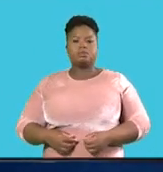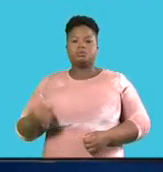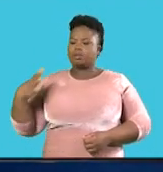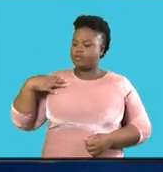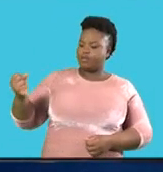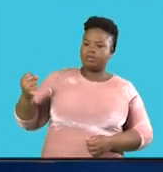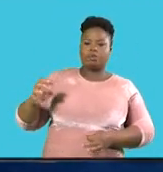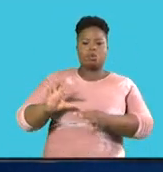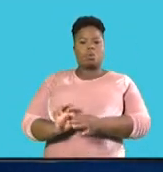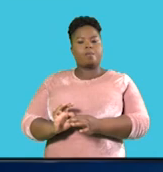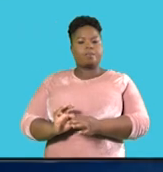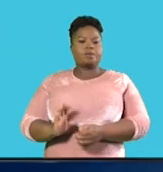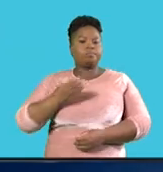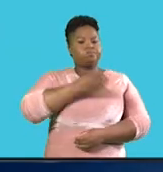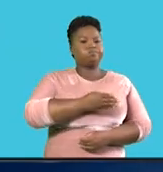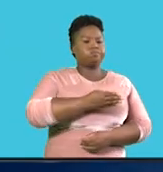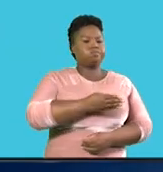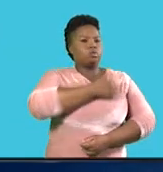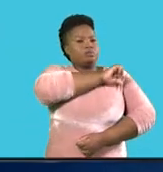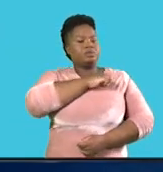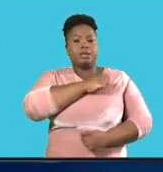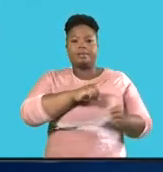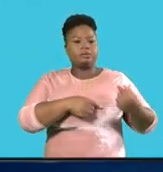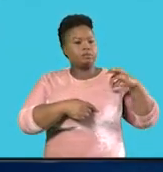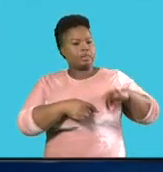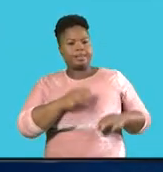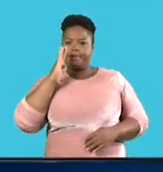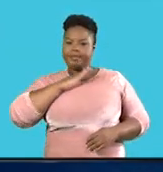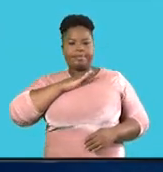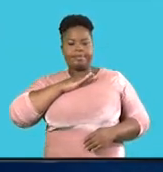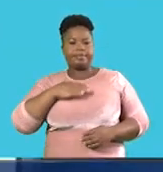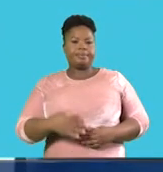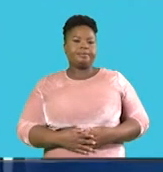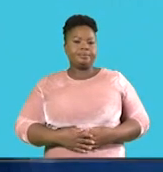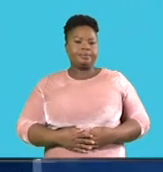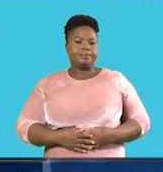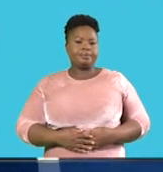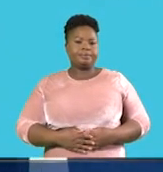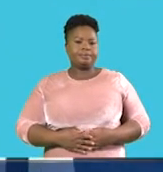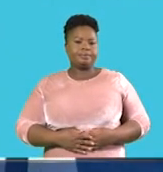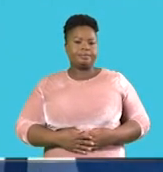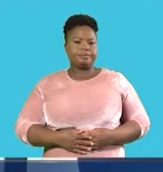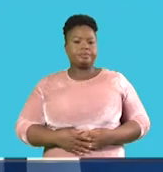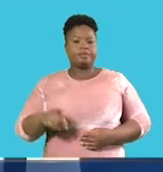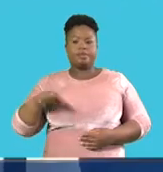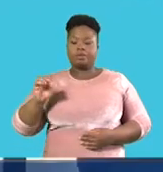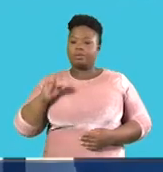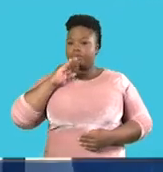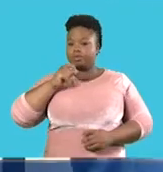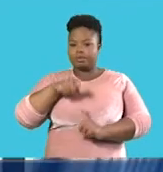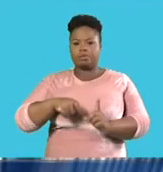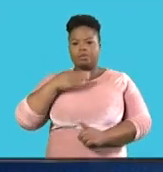endlini bona. Bengisa sibhedlela bengangiholeli, bengisa sibhedlela bengangiholeli. Meanwhile, Putco spokesperson